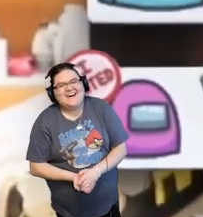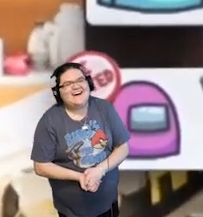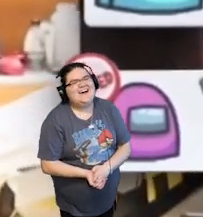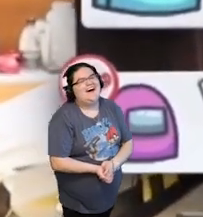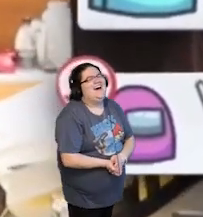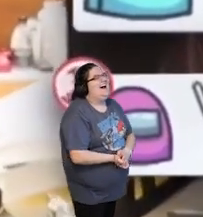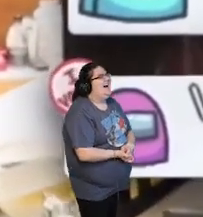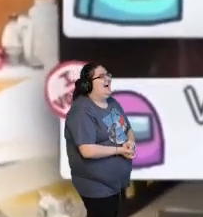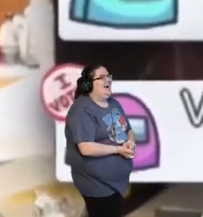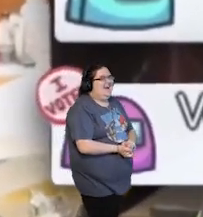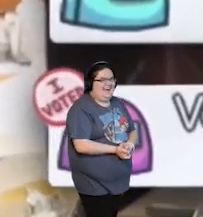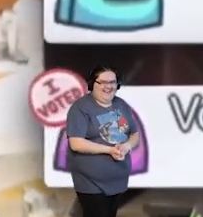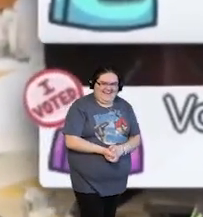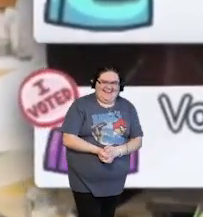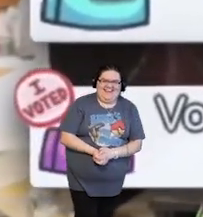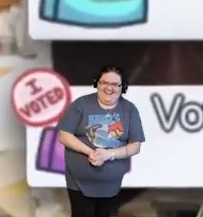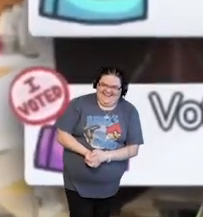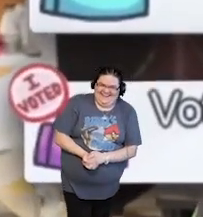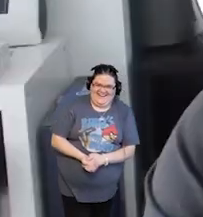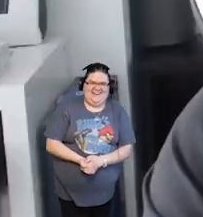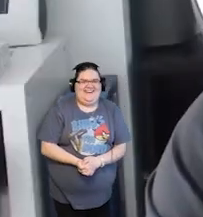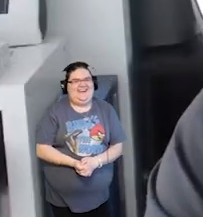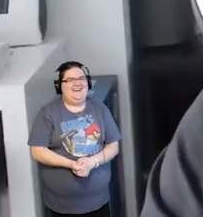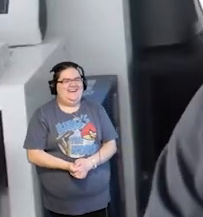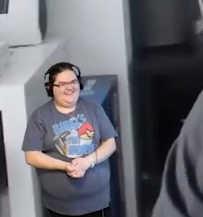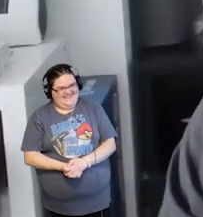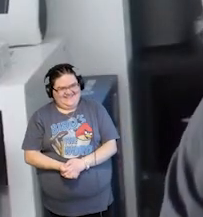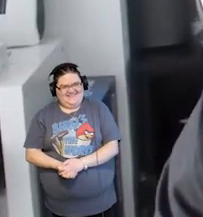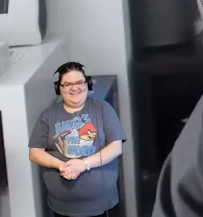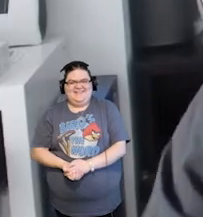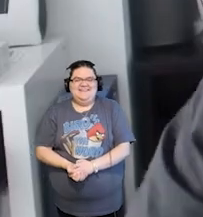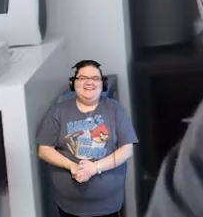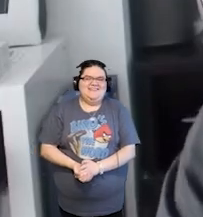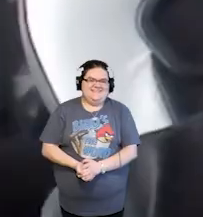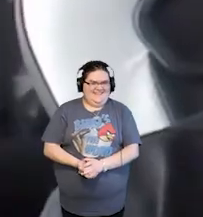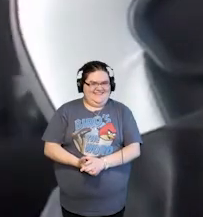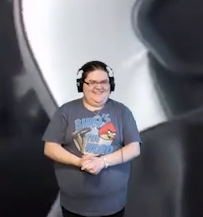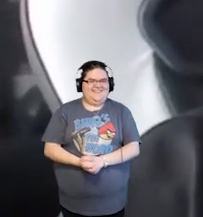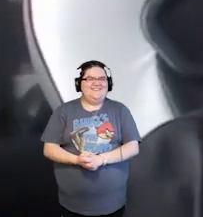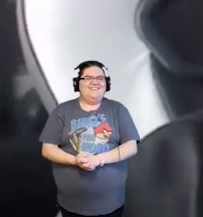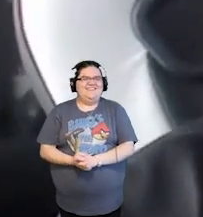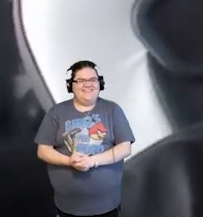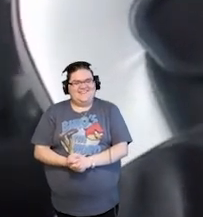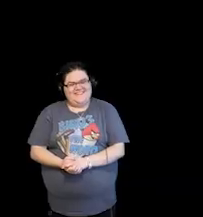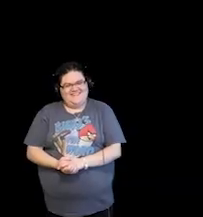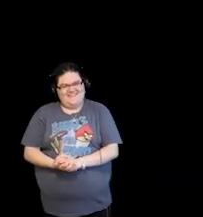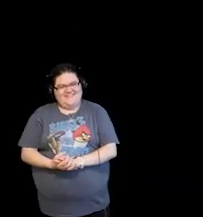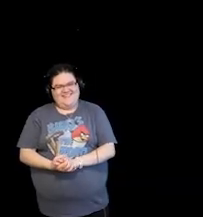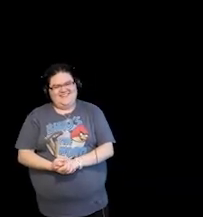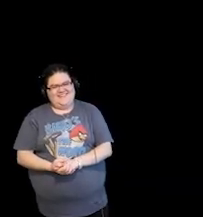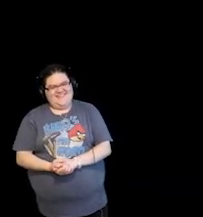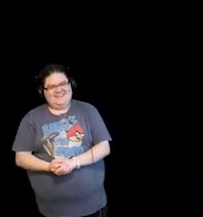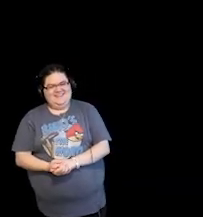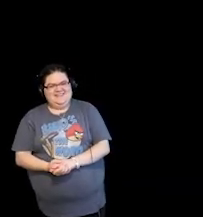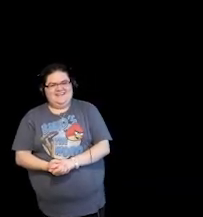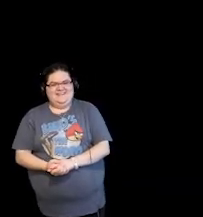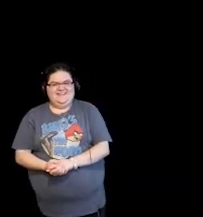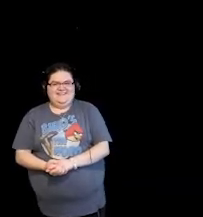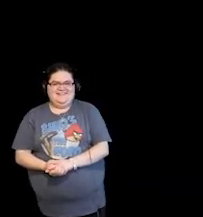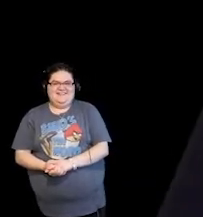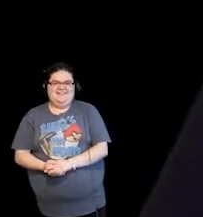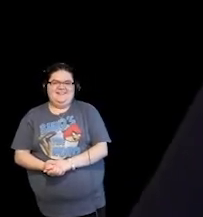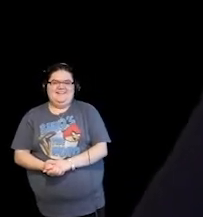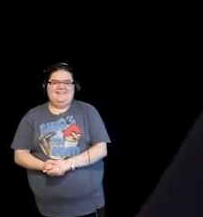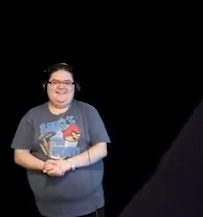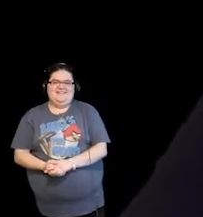Vote him out. I literally saw him dancing on the body. Bro, the mazes are made for four-year-olds. Bro. If it's taking you over an hour to